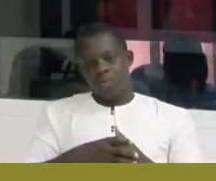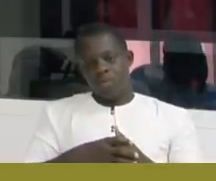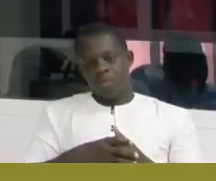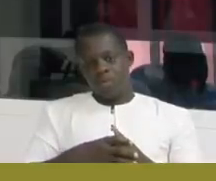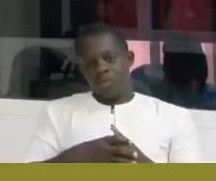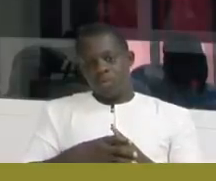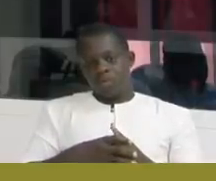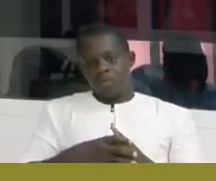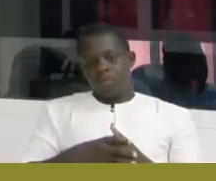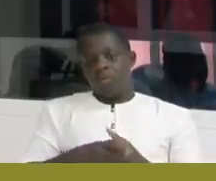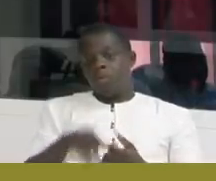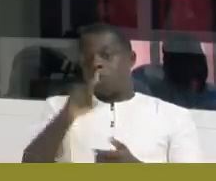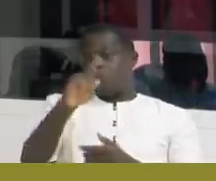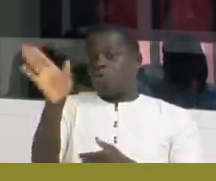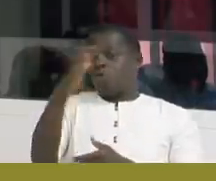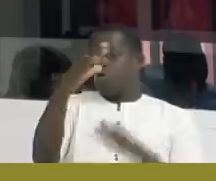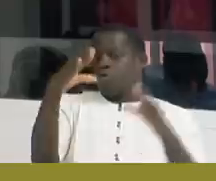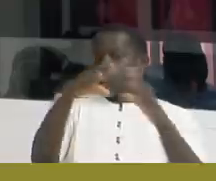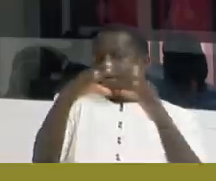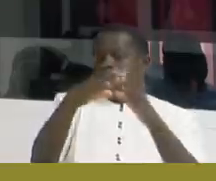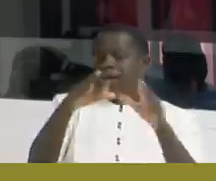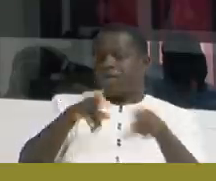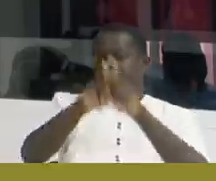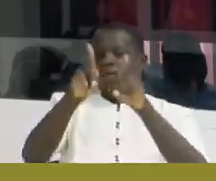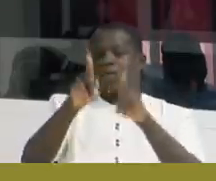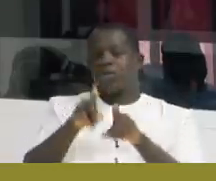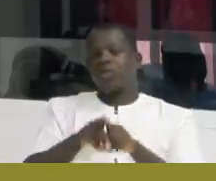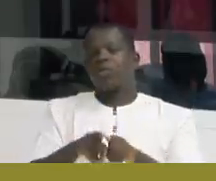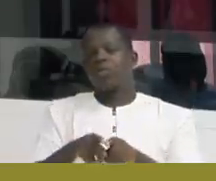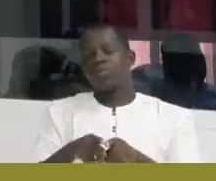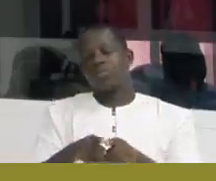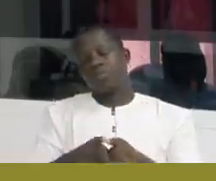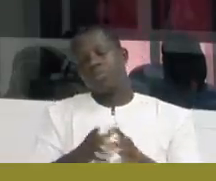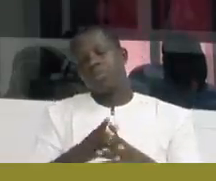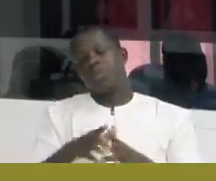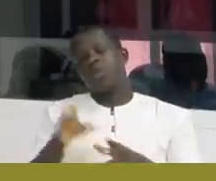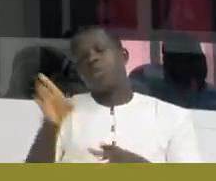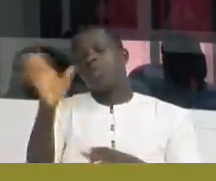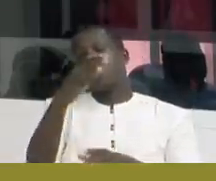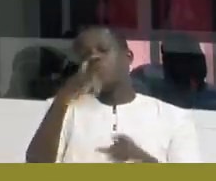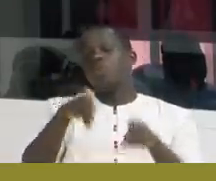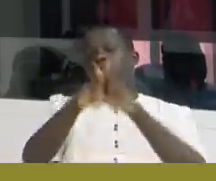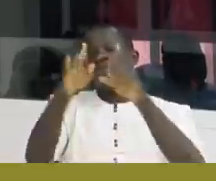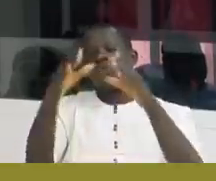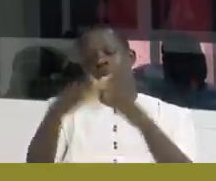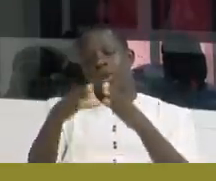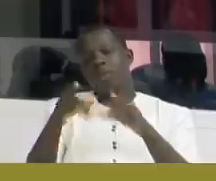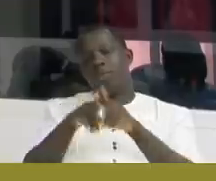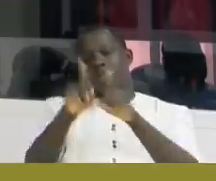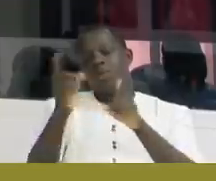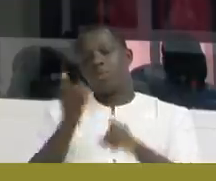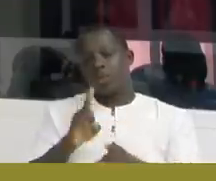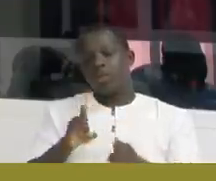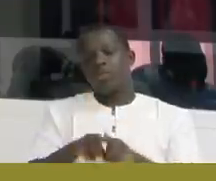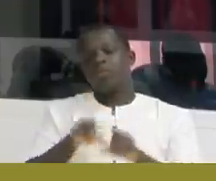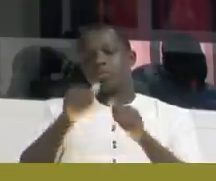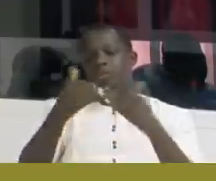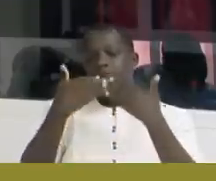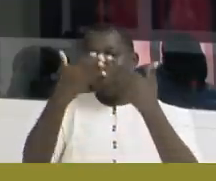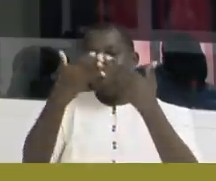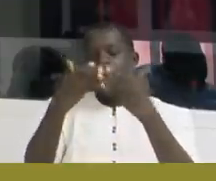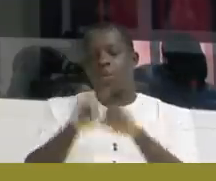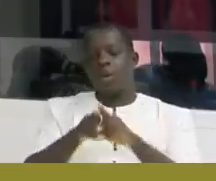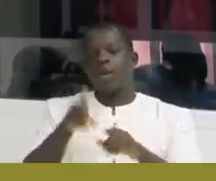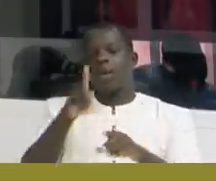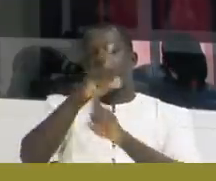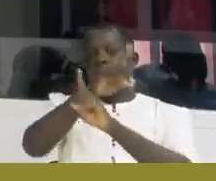You still went along with him? Went along with what? I will tell you at the point where I actually went along. I'm